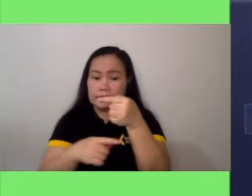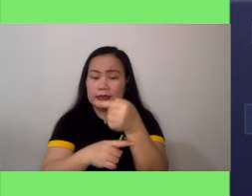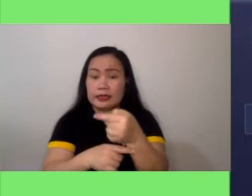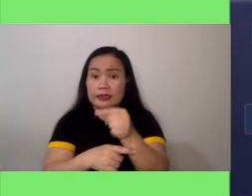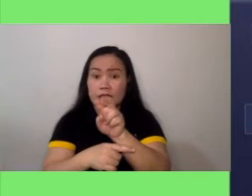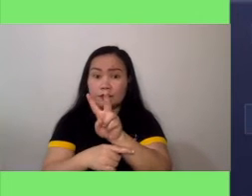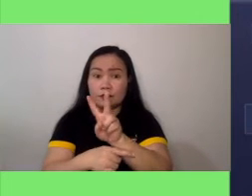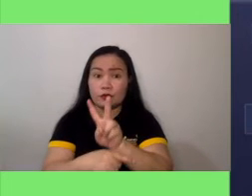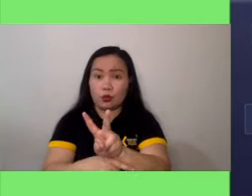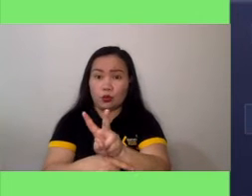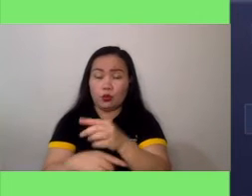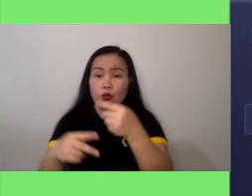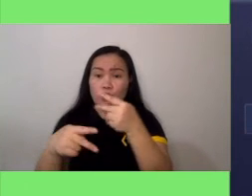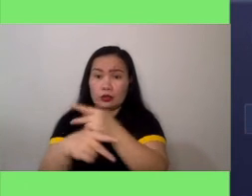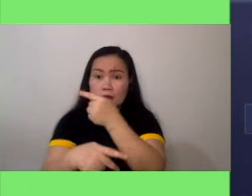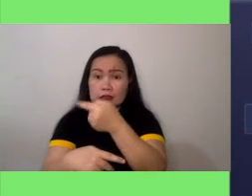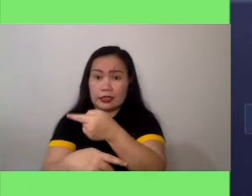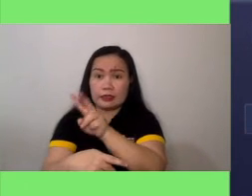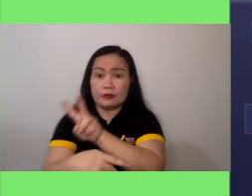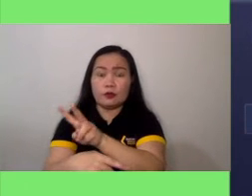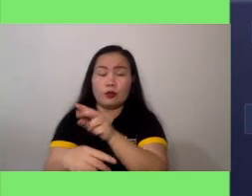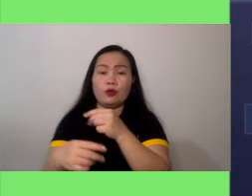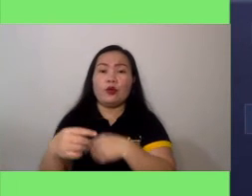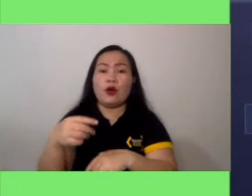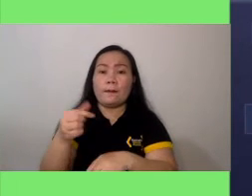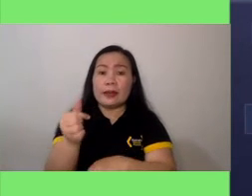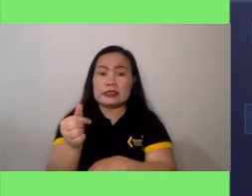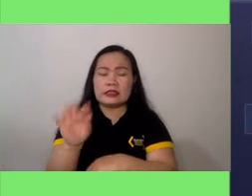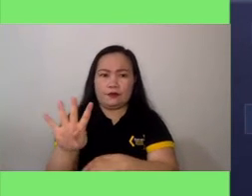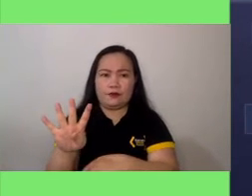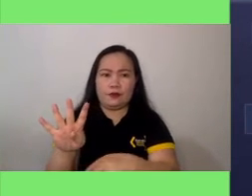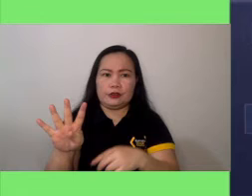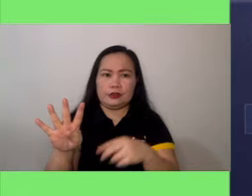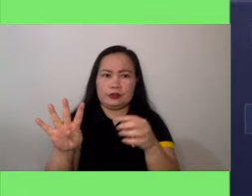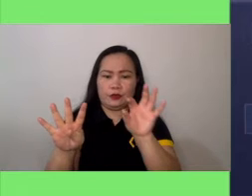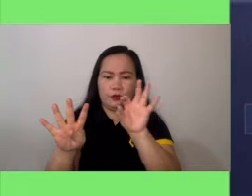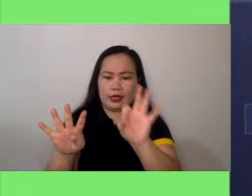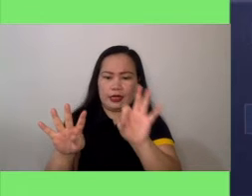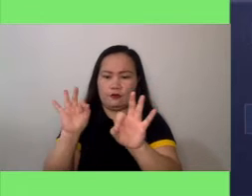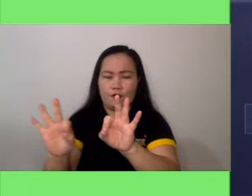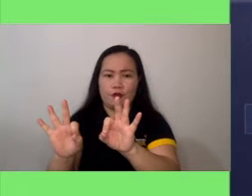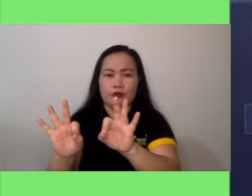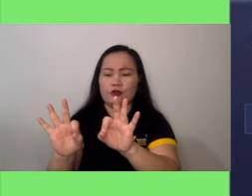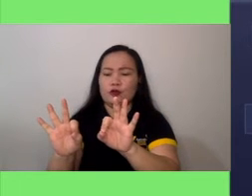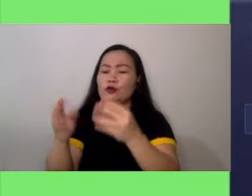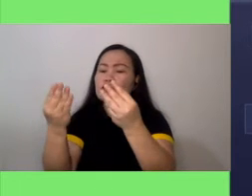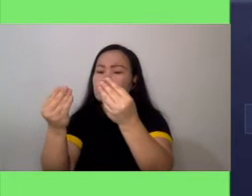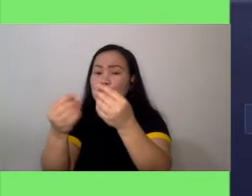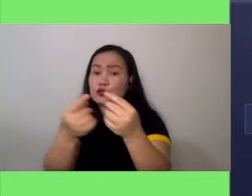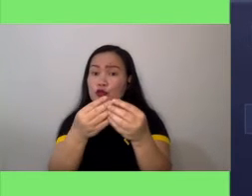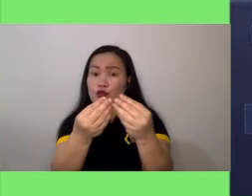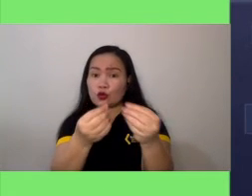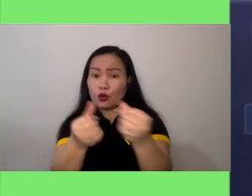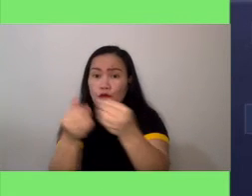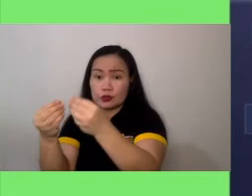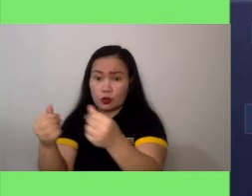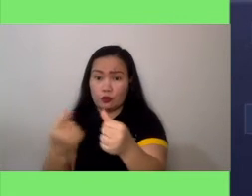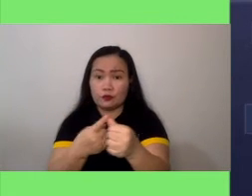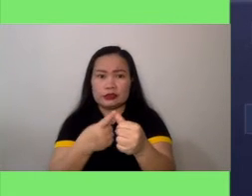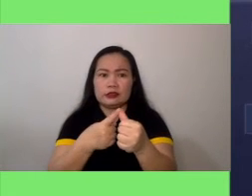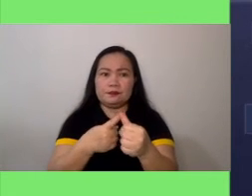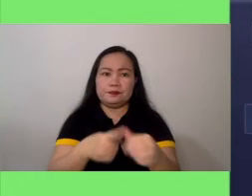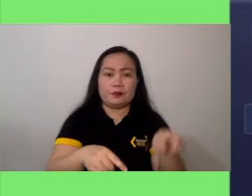Dalawang 3 daw, 3 times 3, 9. And then, dalawang negative 2 times negative 2, positive 4. So, ganun po